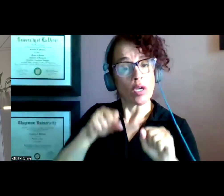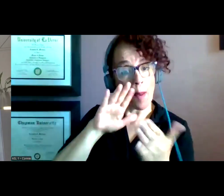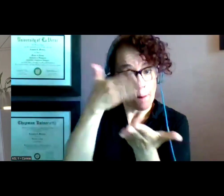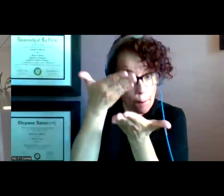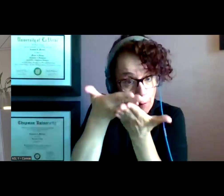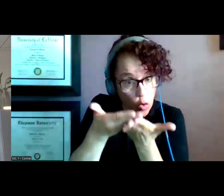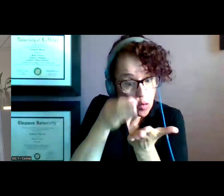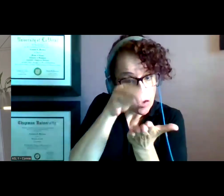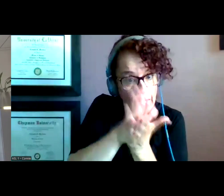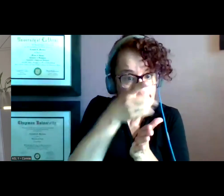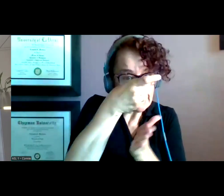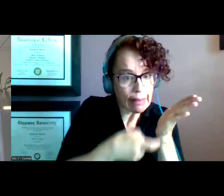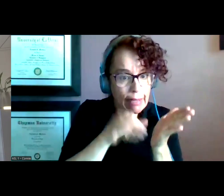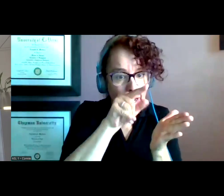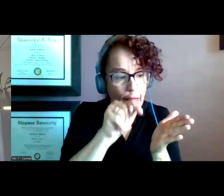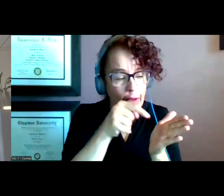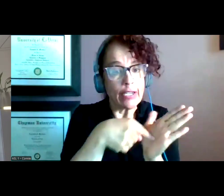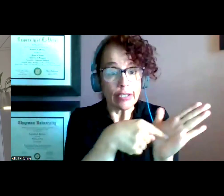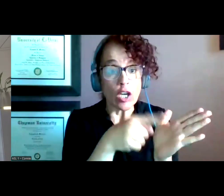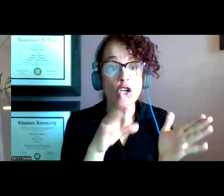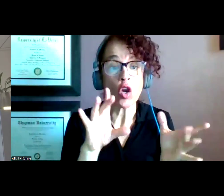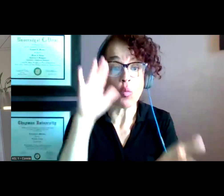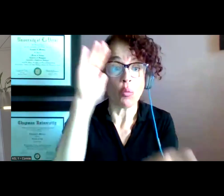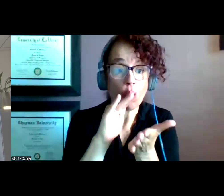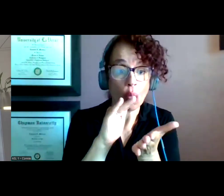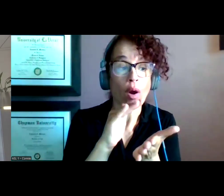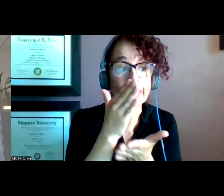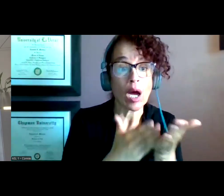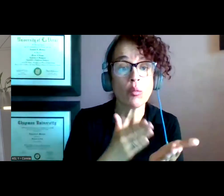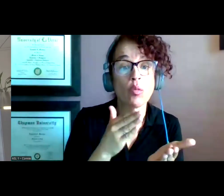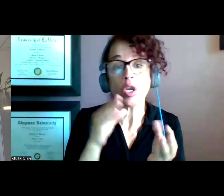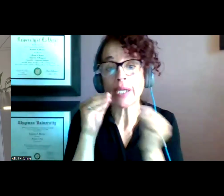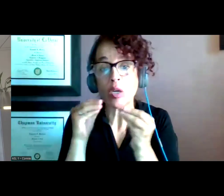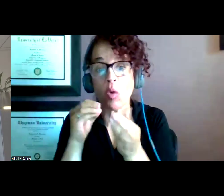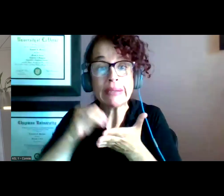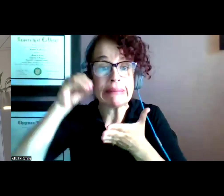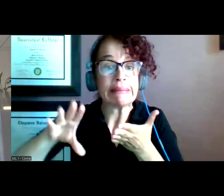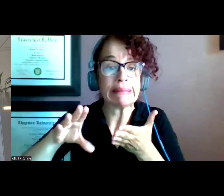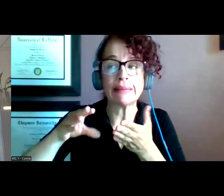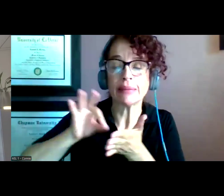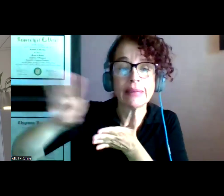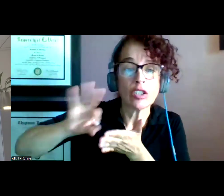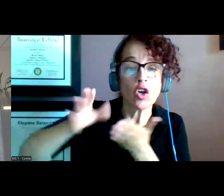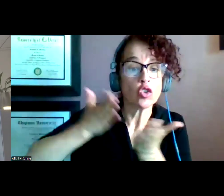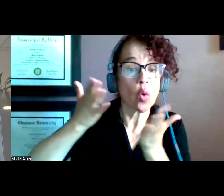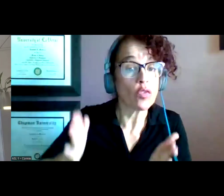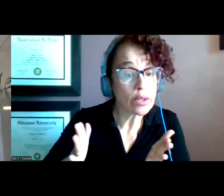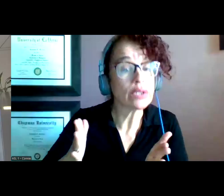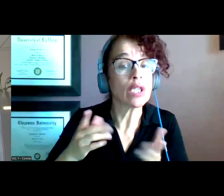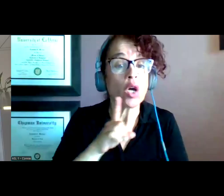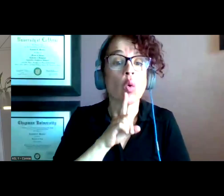with the data the cost effectiveness and net reduction in some of the more expensive spends of services,